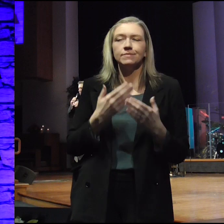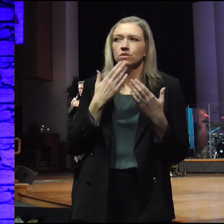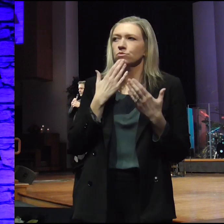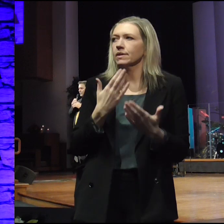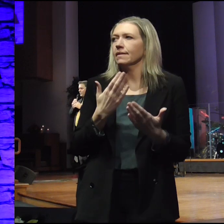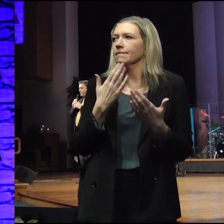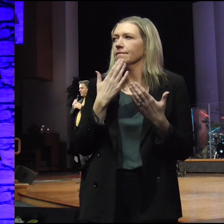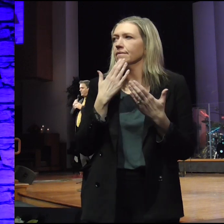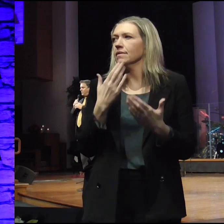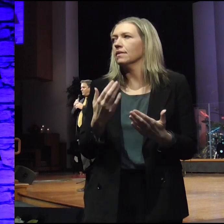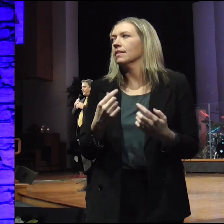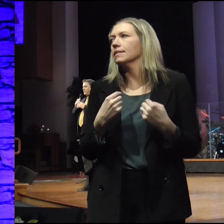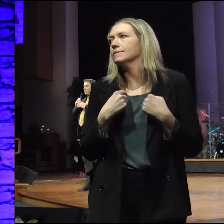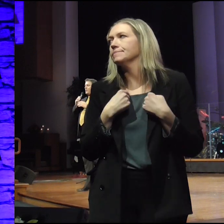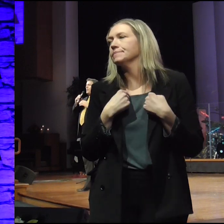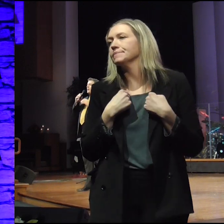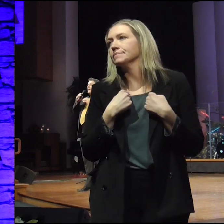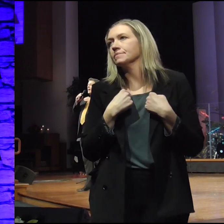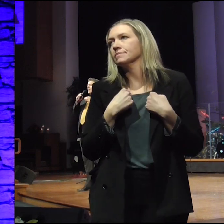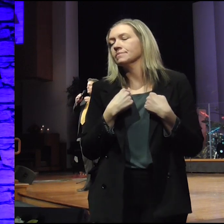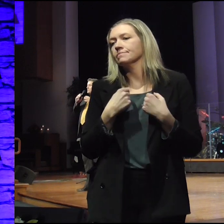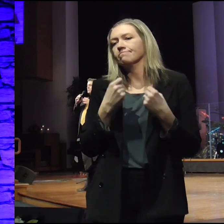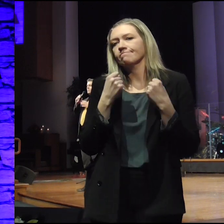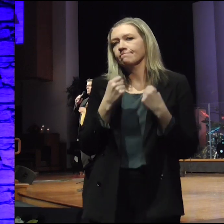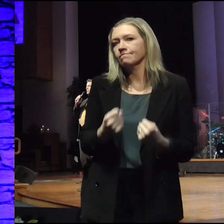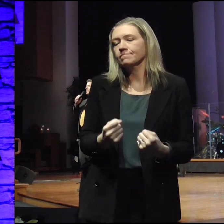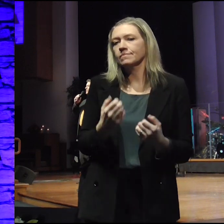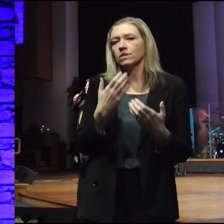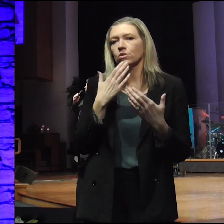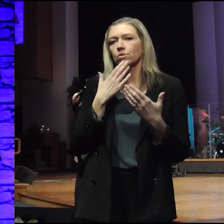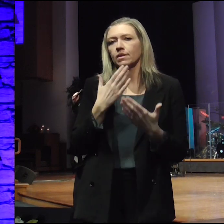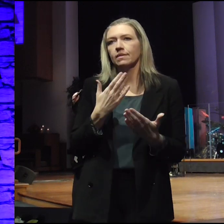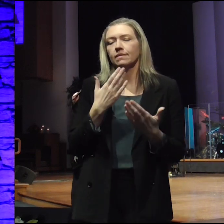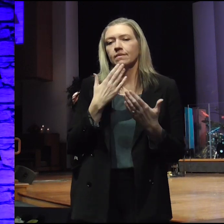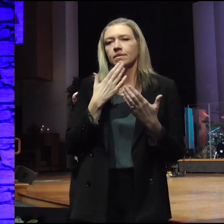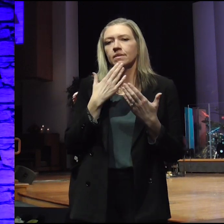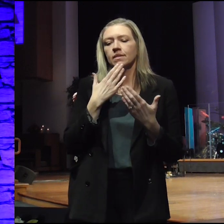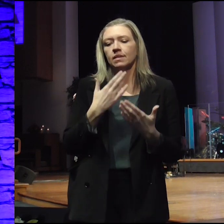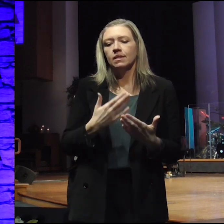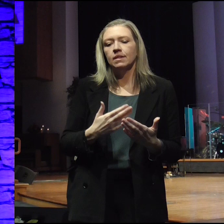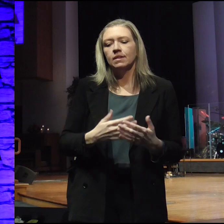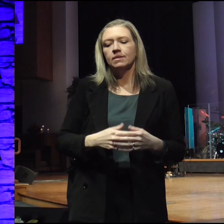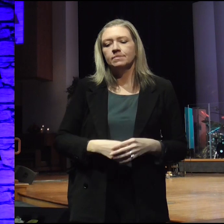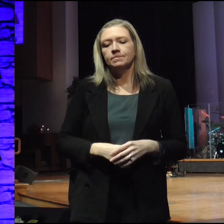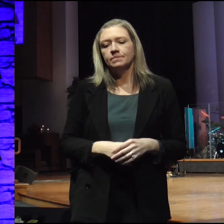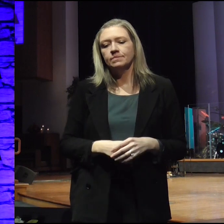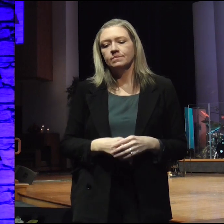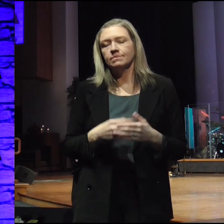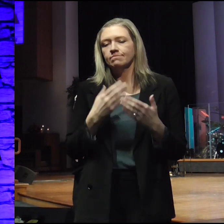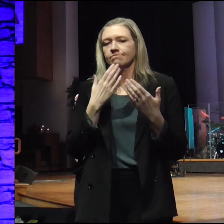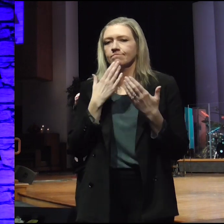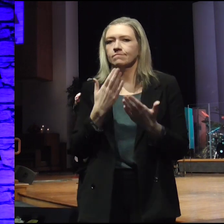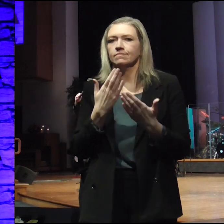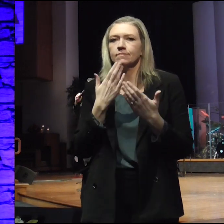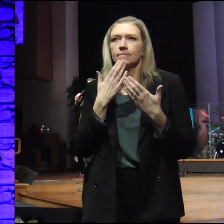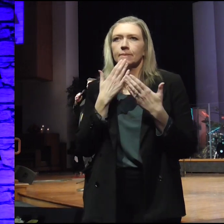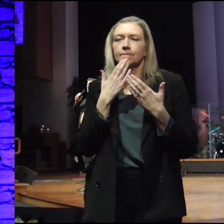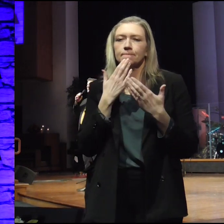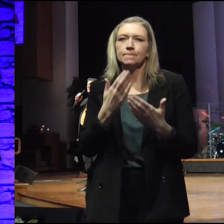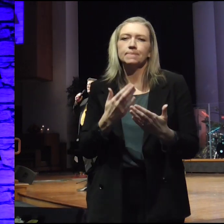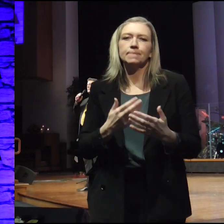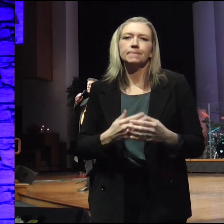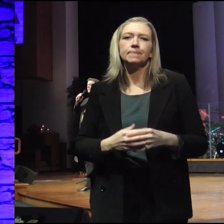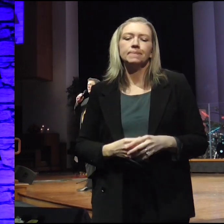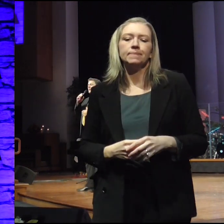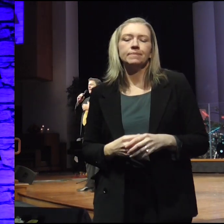so grateful, I'm so grateful, I'm so